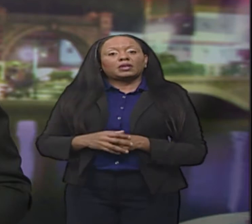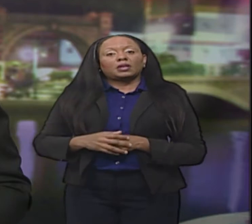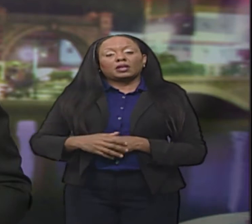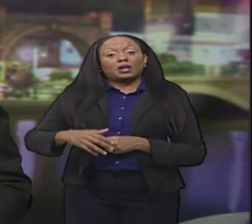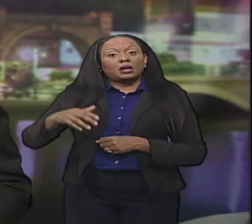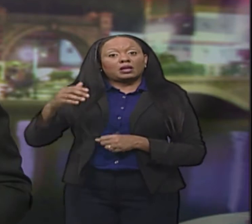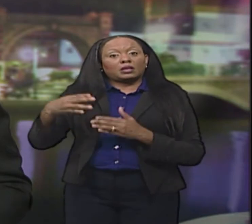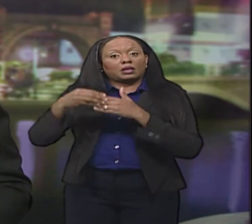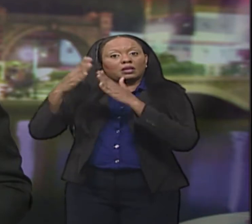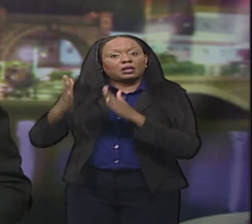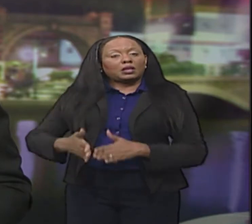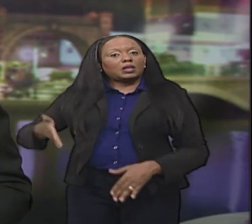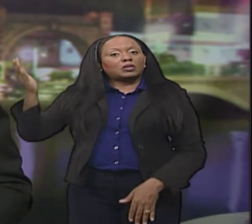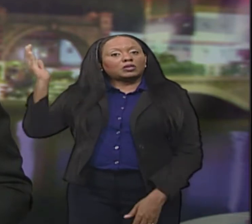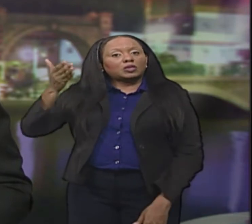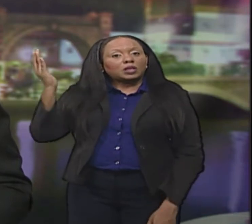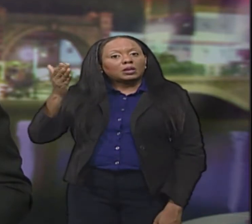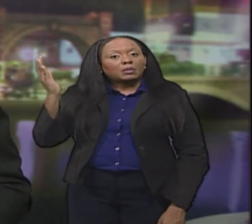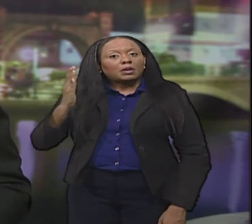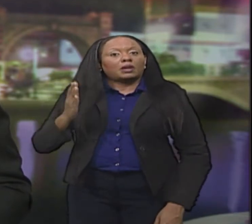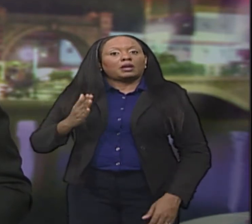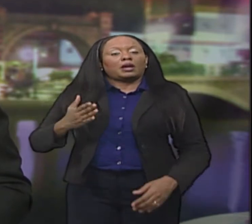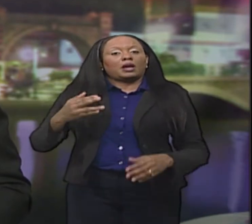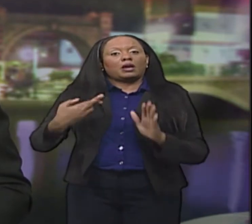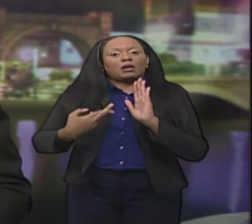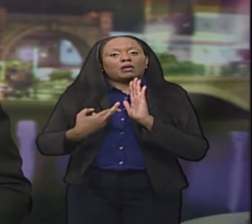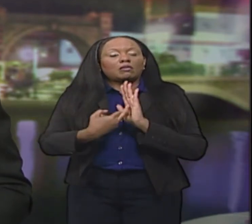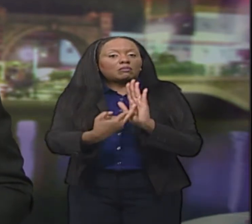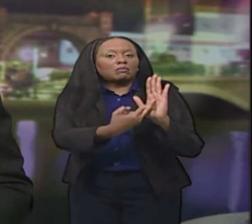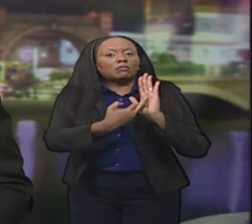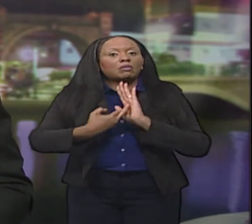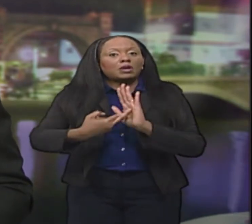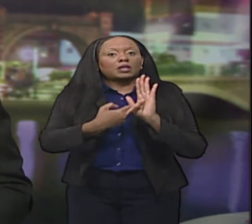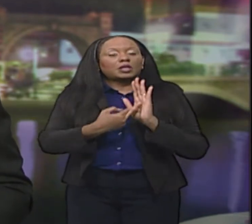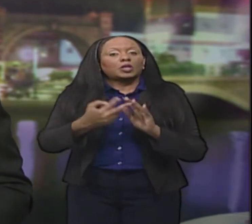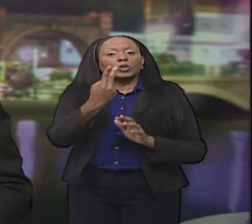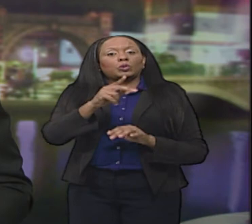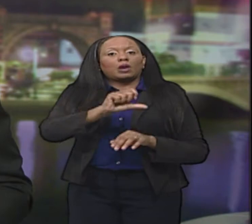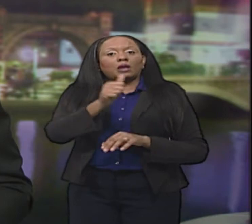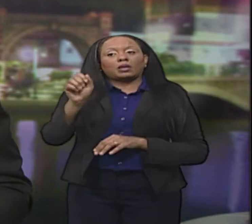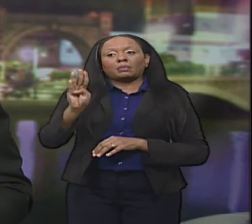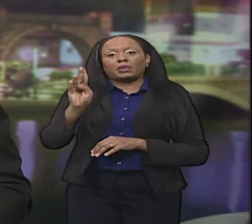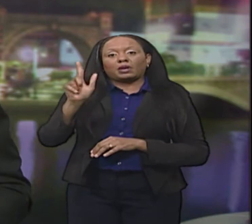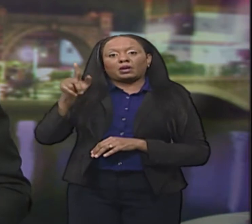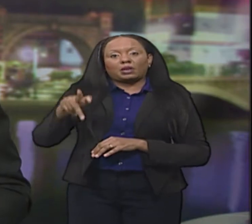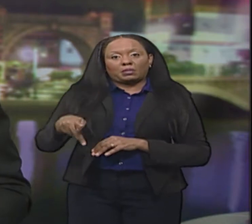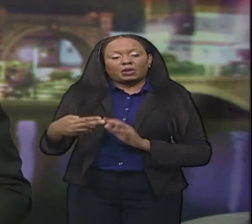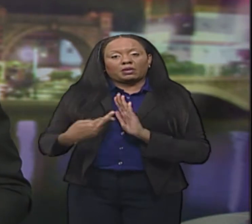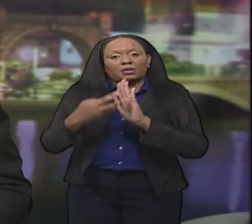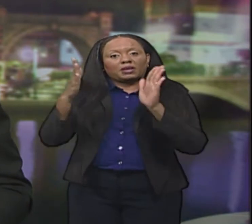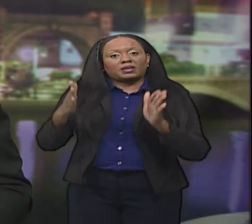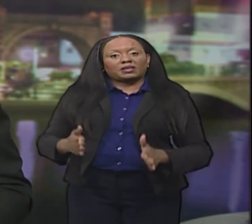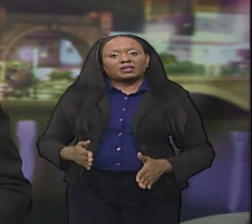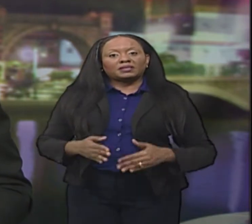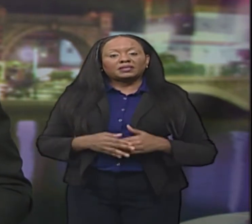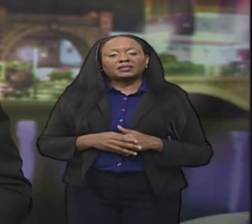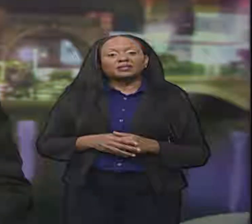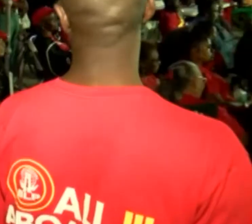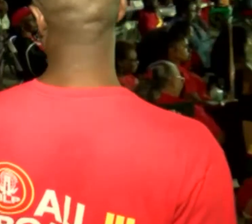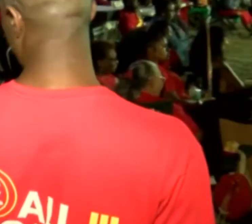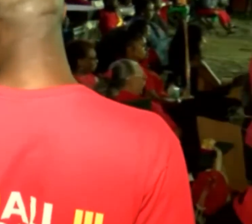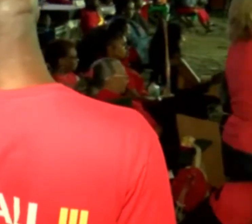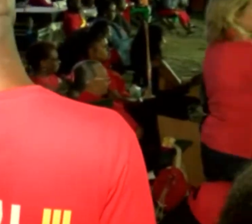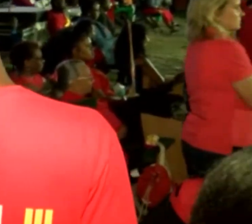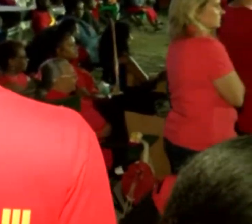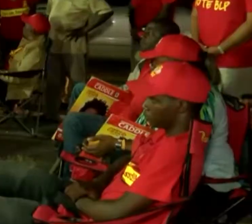William Duguid and St. Michael South, where Kirk Humphrey is vying for the seat. Kent Jerson was there and filed this report. Speaking